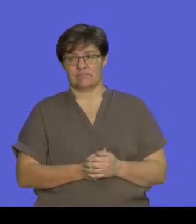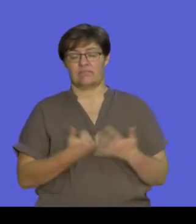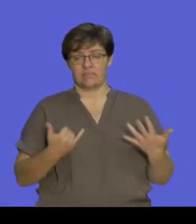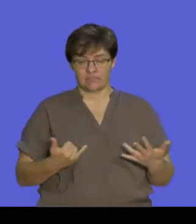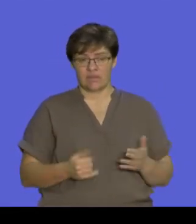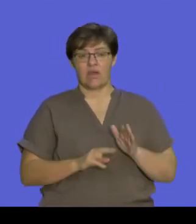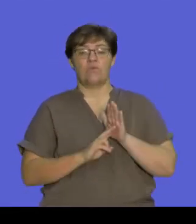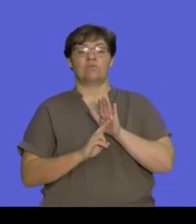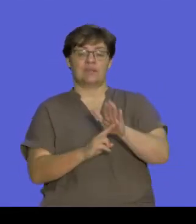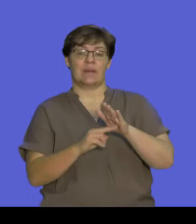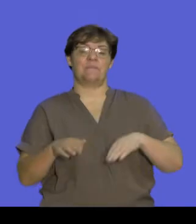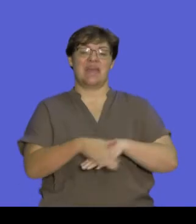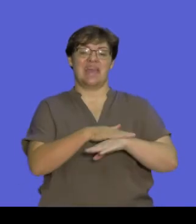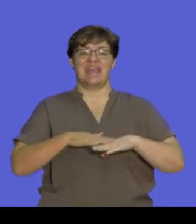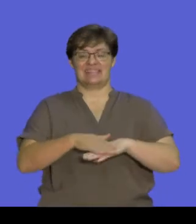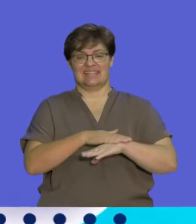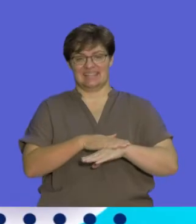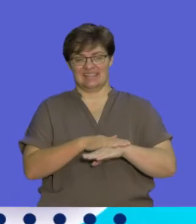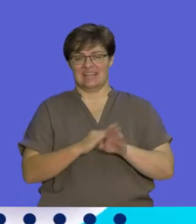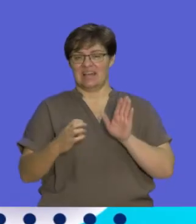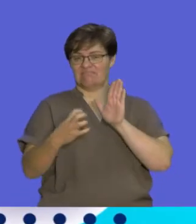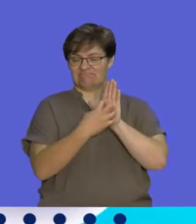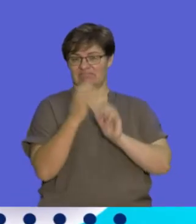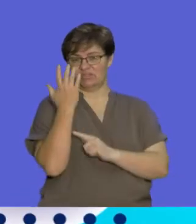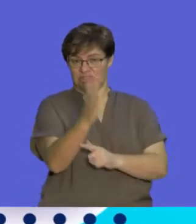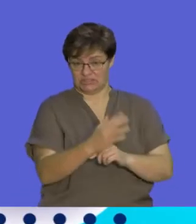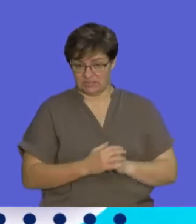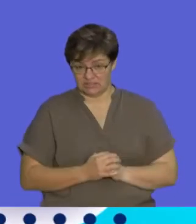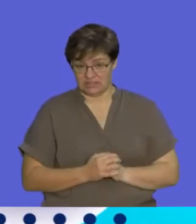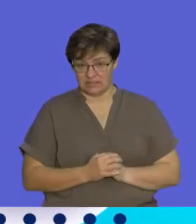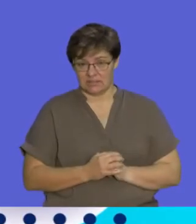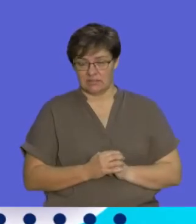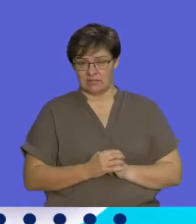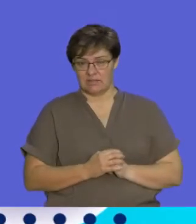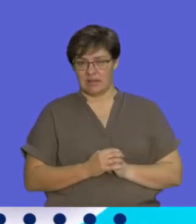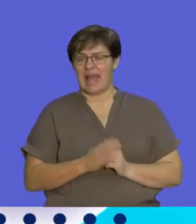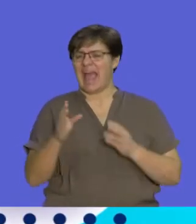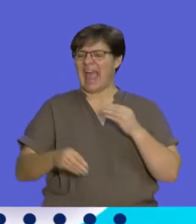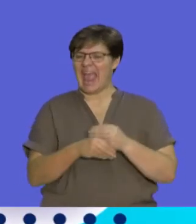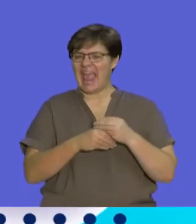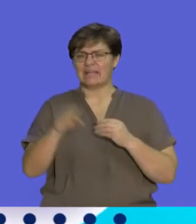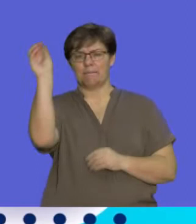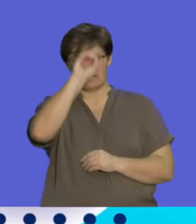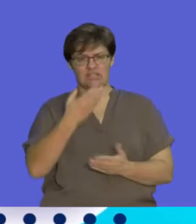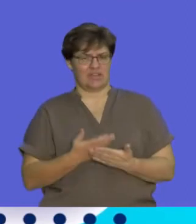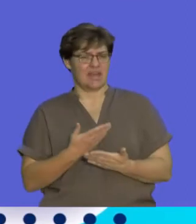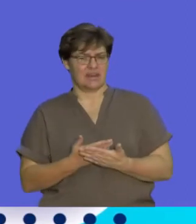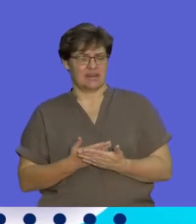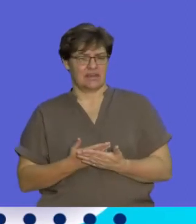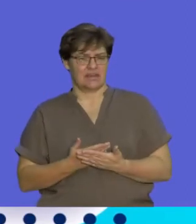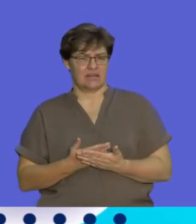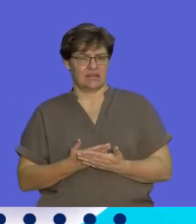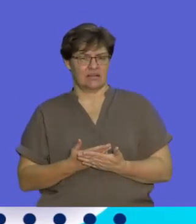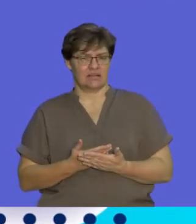the basic structure of the tree diagram. We could add in those percentages. I'm going to do